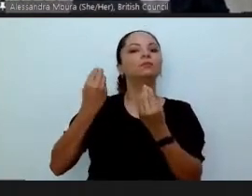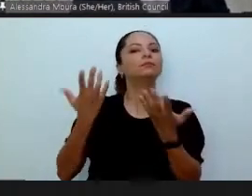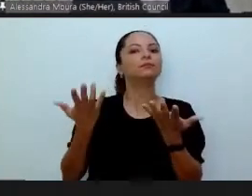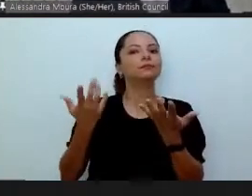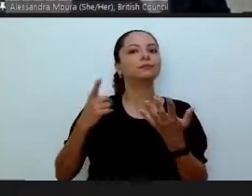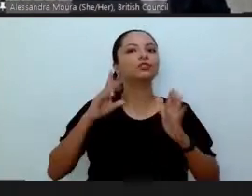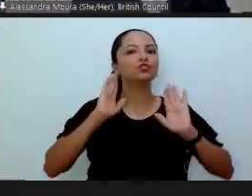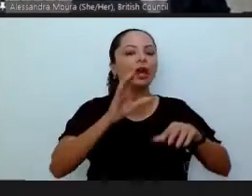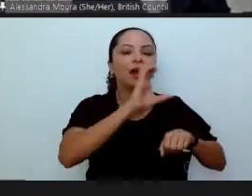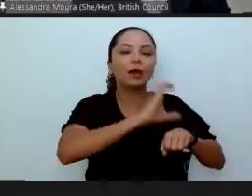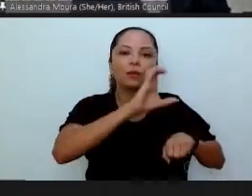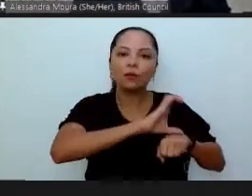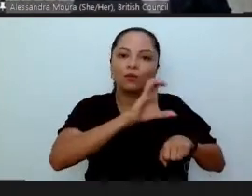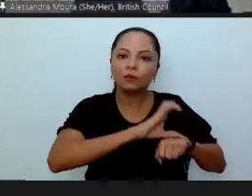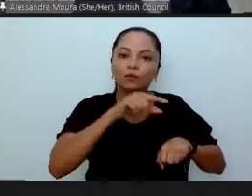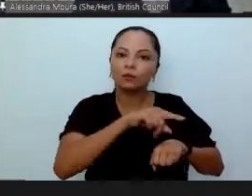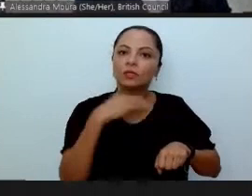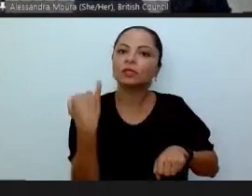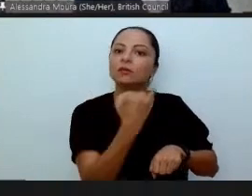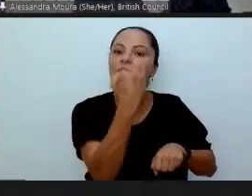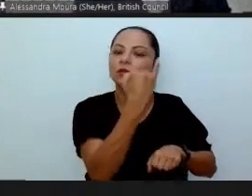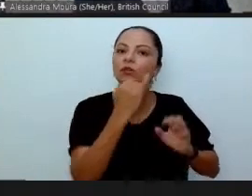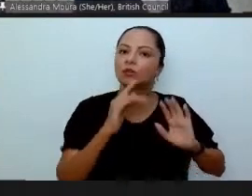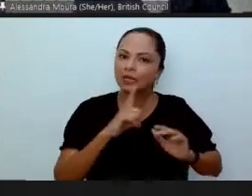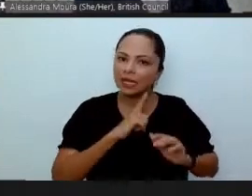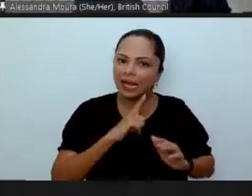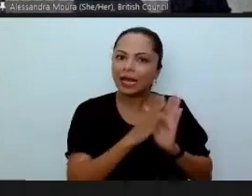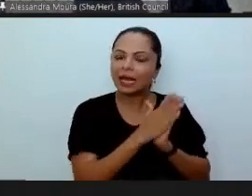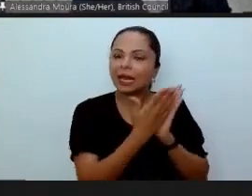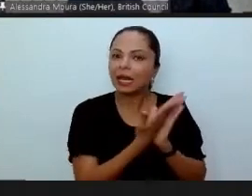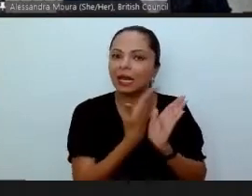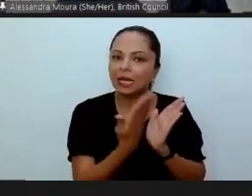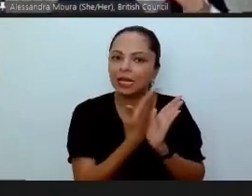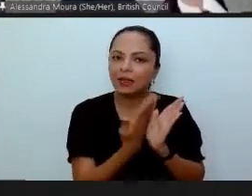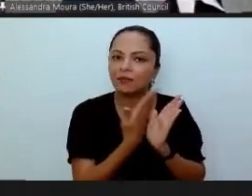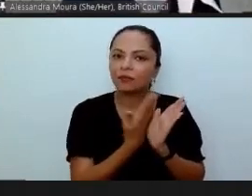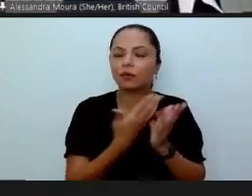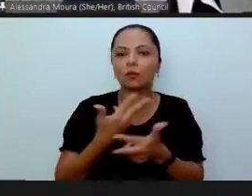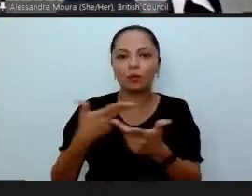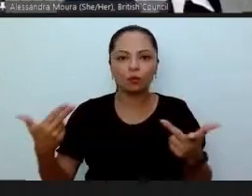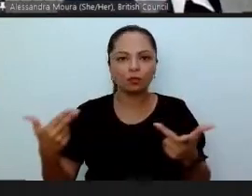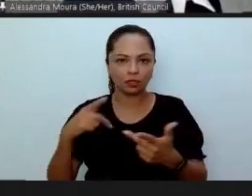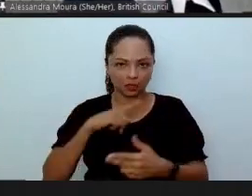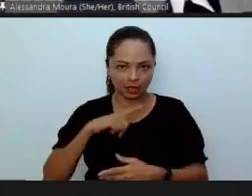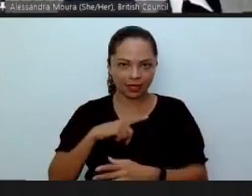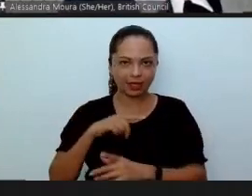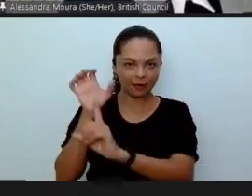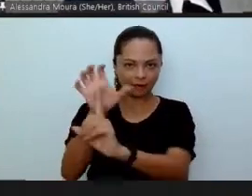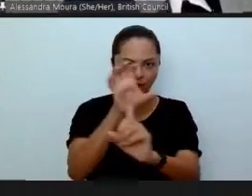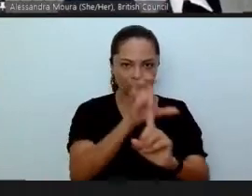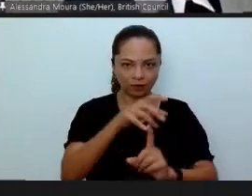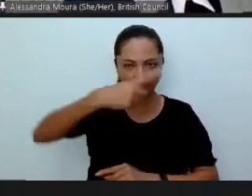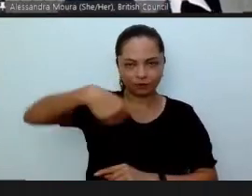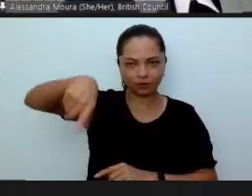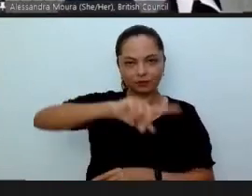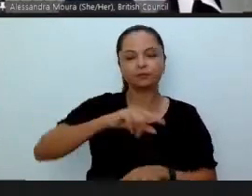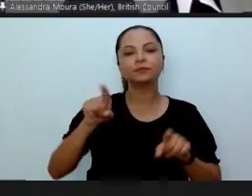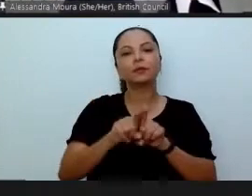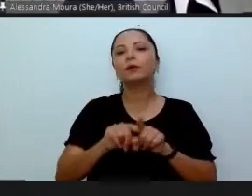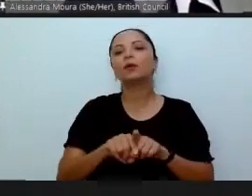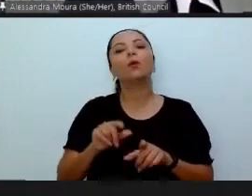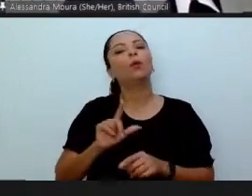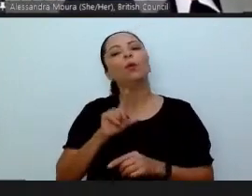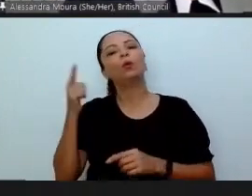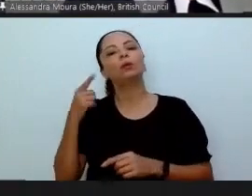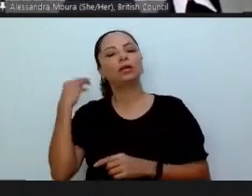any books or other resources that have influenced you? And what other kinds of experience have supported your professional development? If you